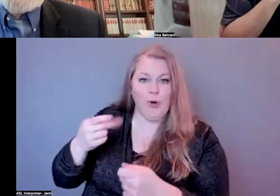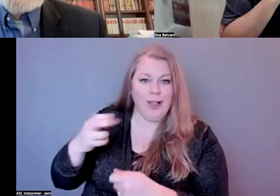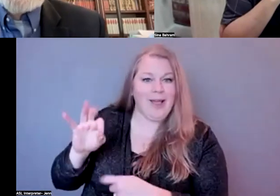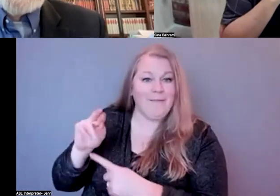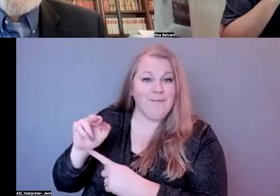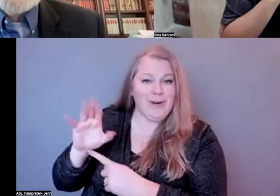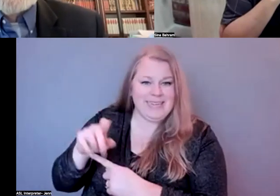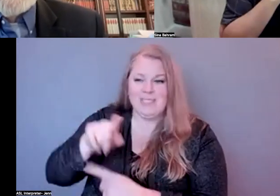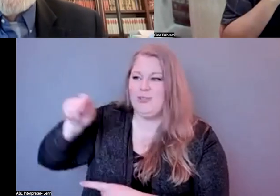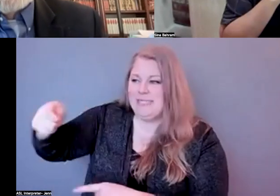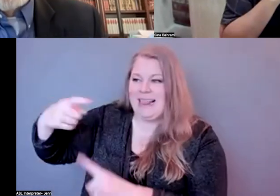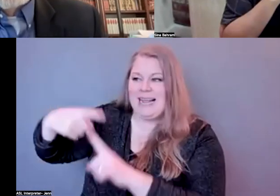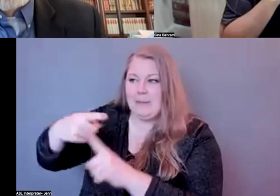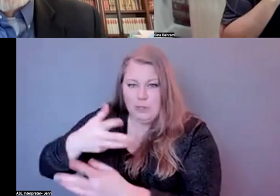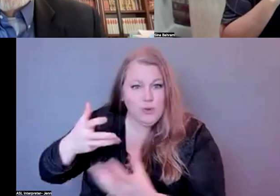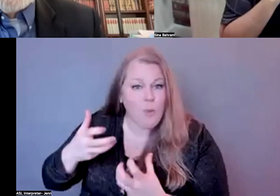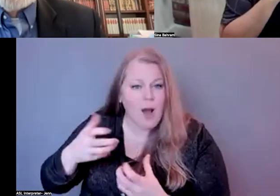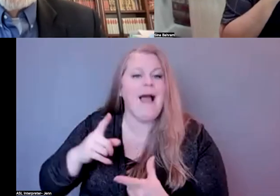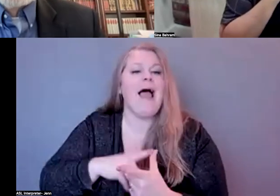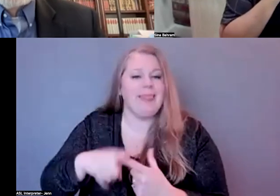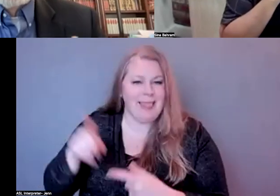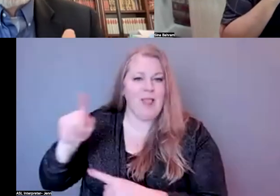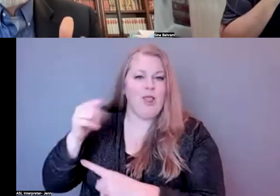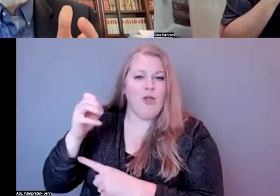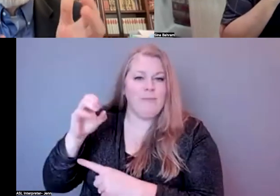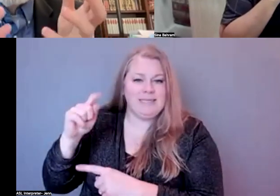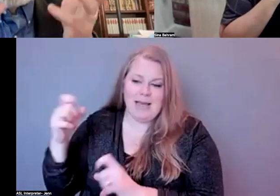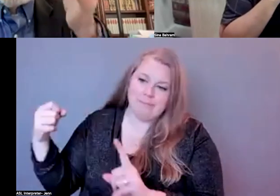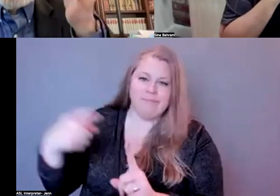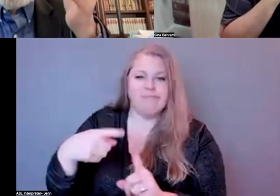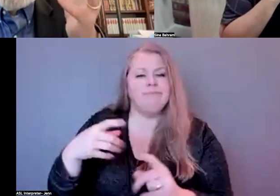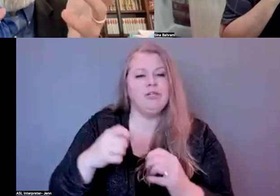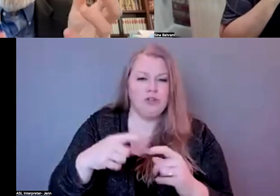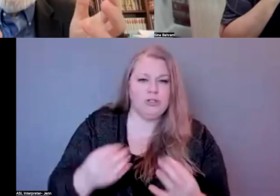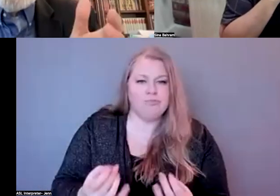You set it to the temperature you want, and then the thermostat tries to turn the temperature up. And then when it gets